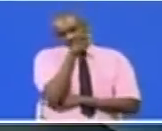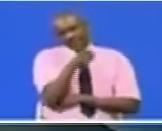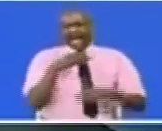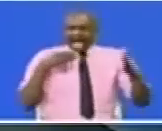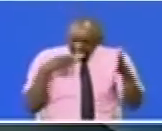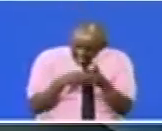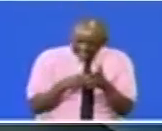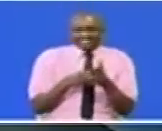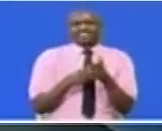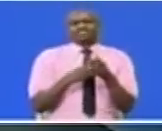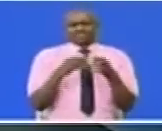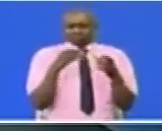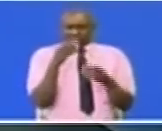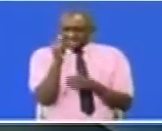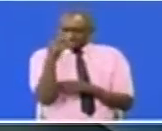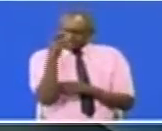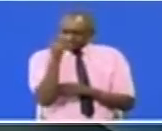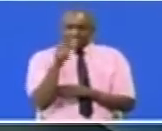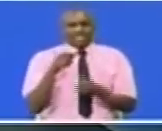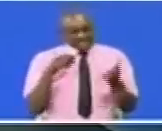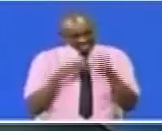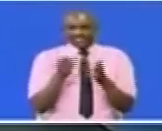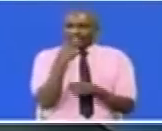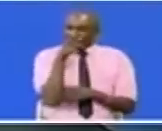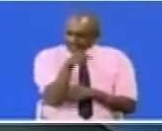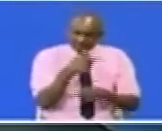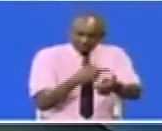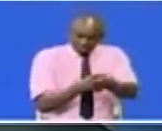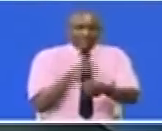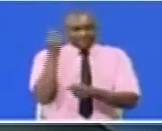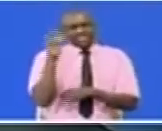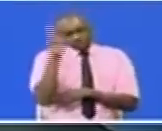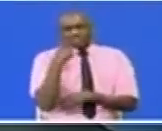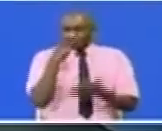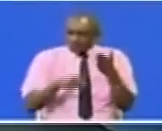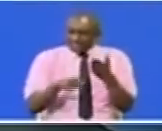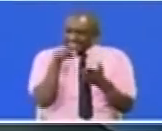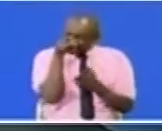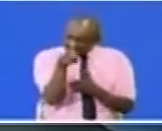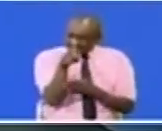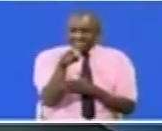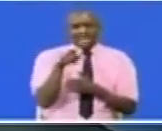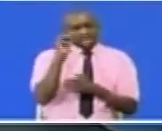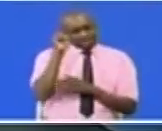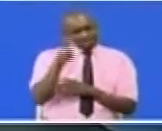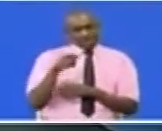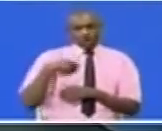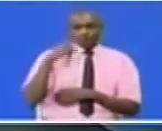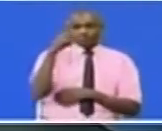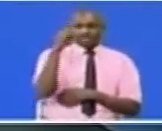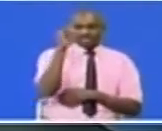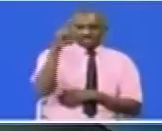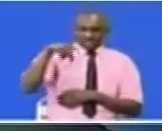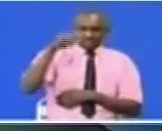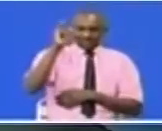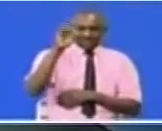anti-doping agency of Kenya under executive orders by President Uhuru Kenyatta. Led by Kipipiri Member of Parliament Samuel Gishigi, the committee